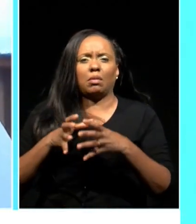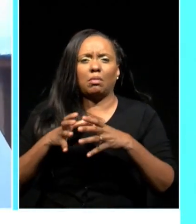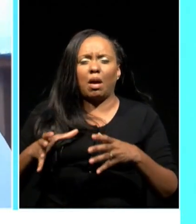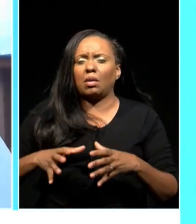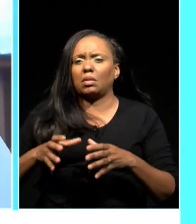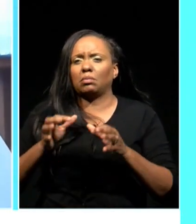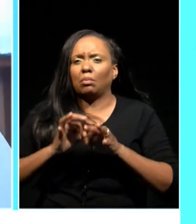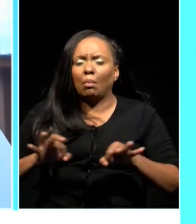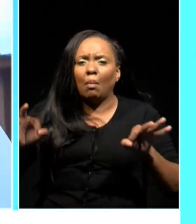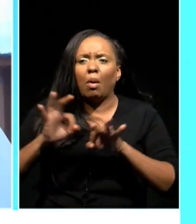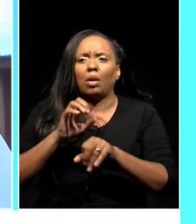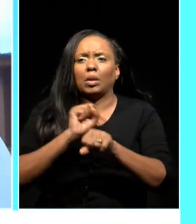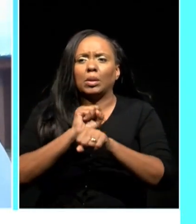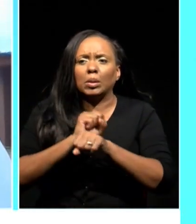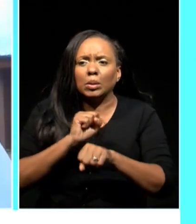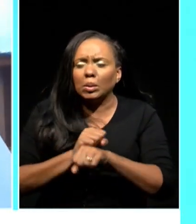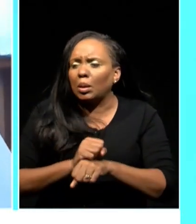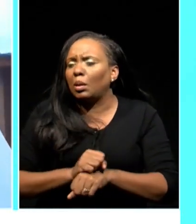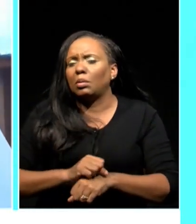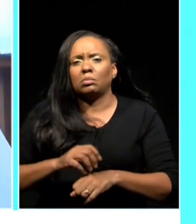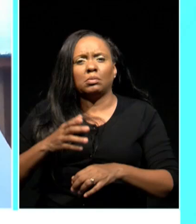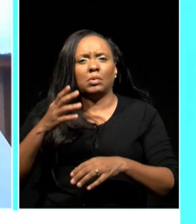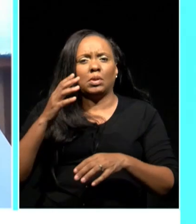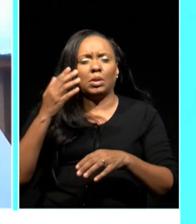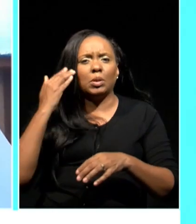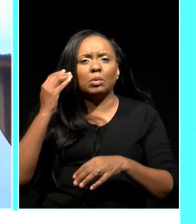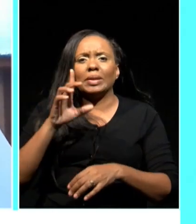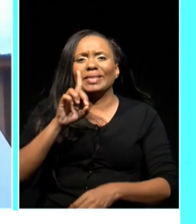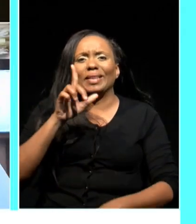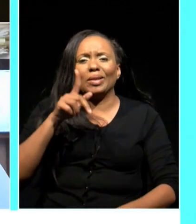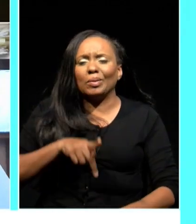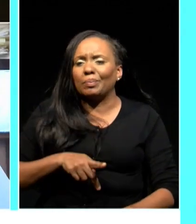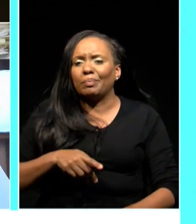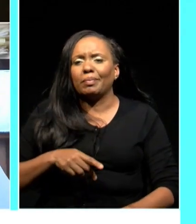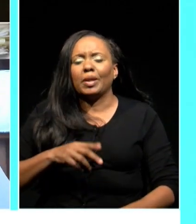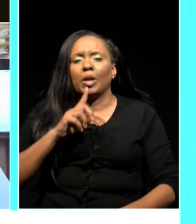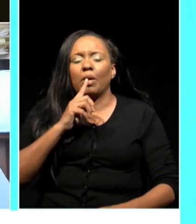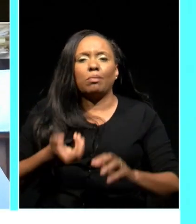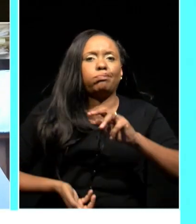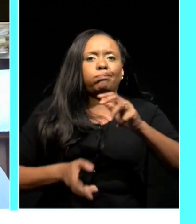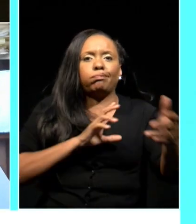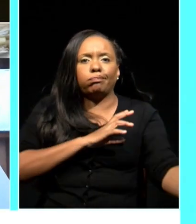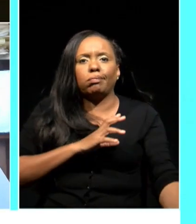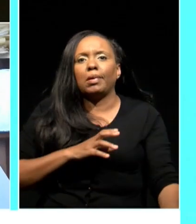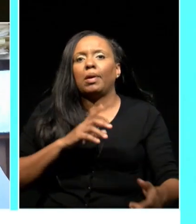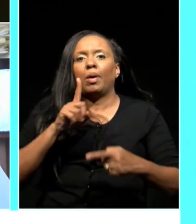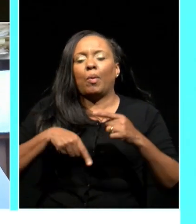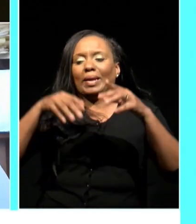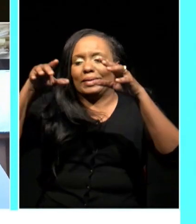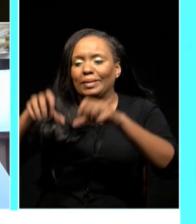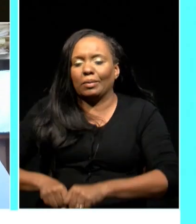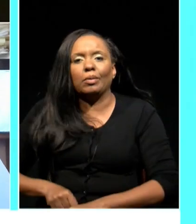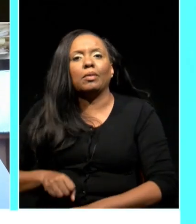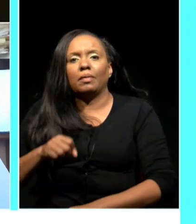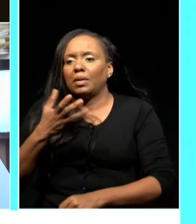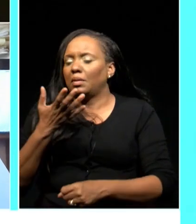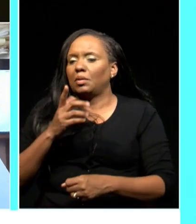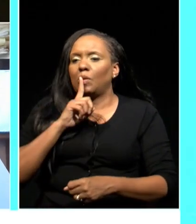coming out of the hole that the DLP had dug. So in that sense, she might go for